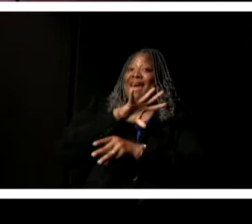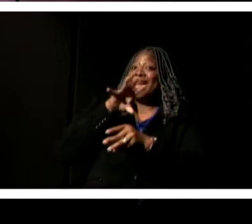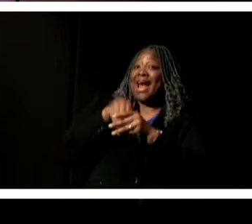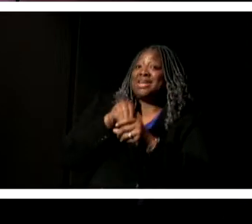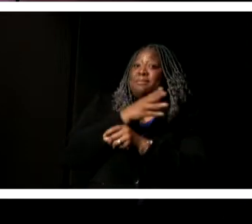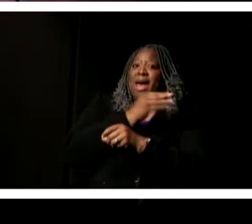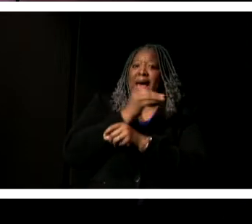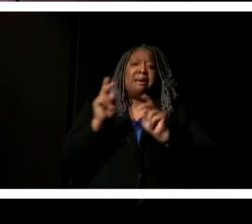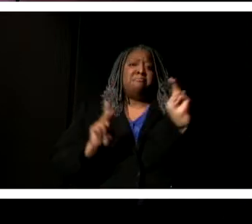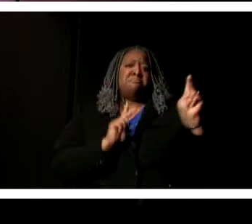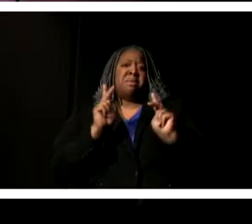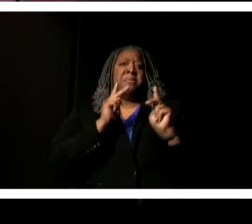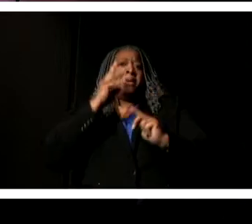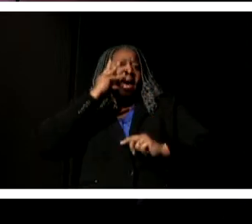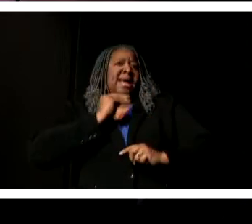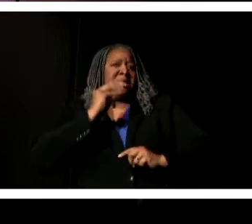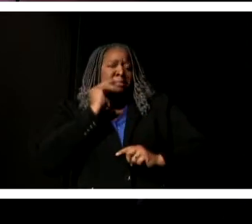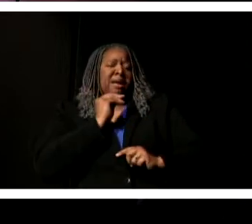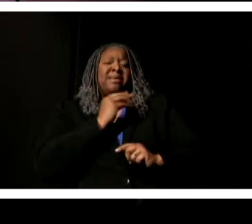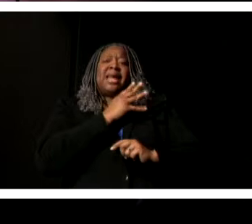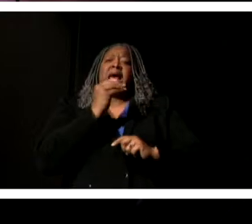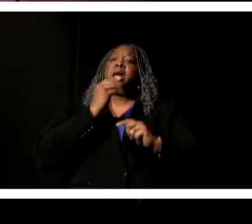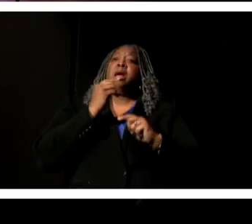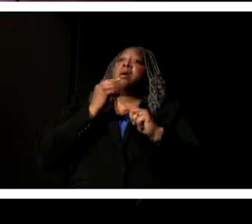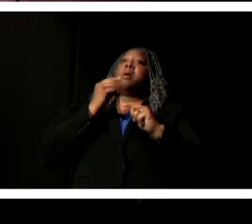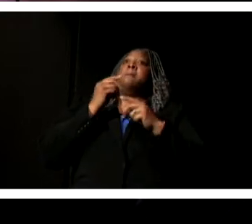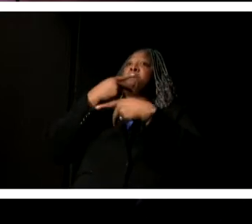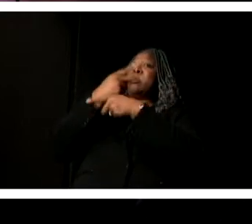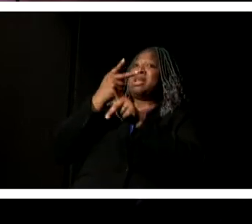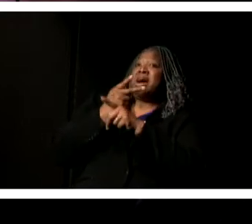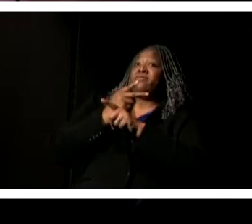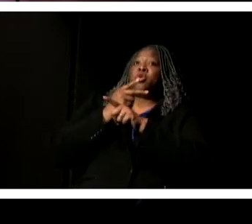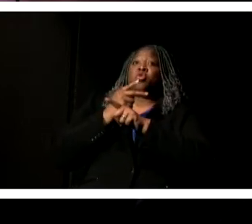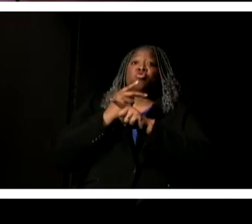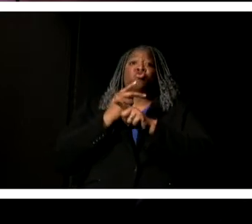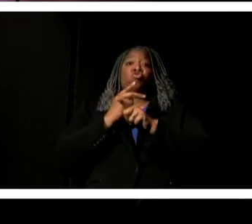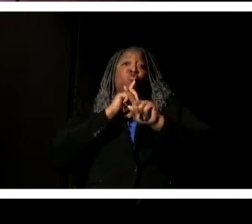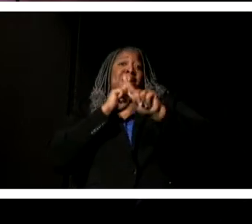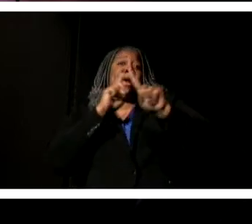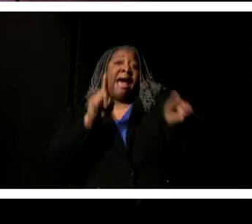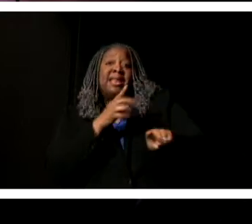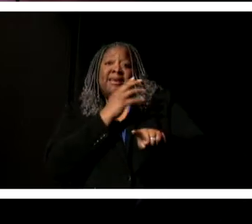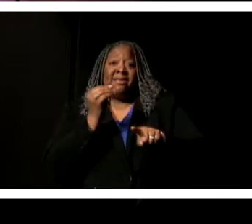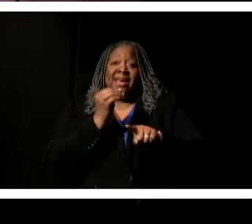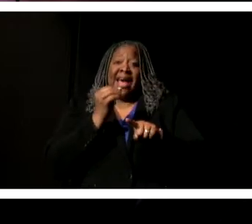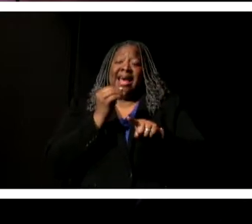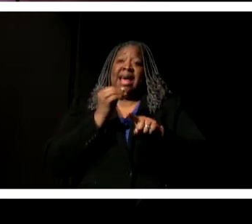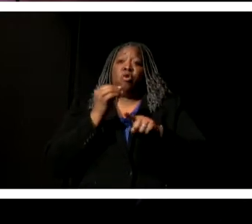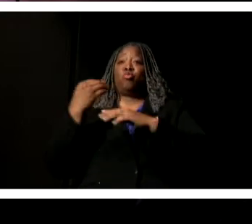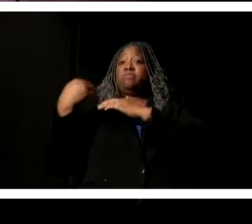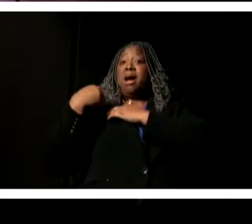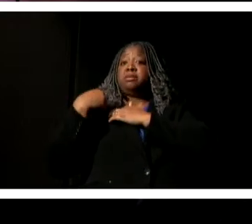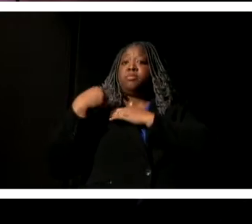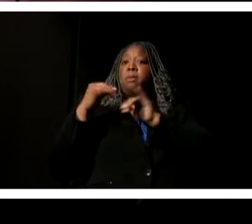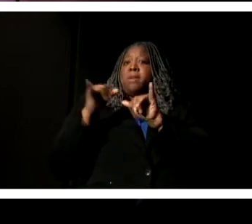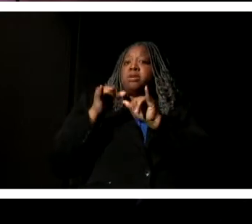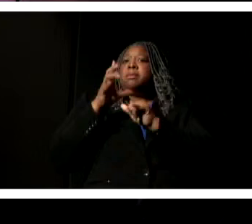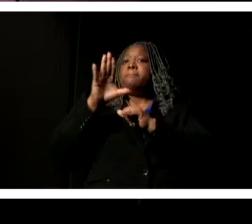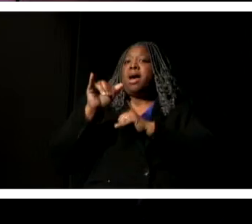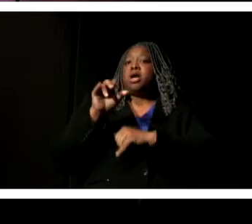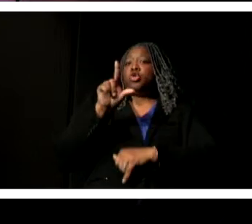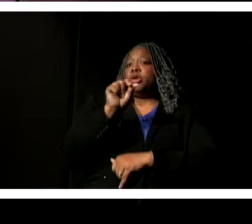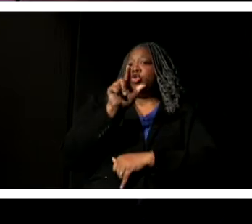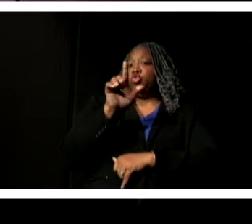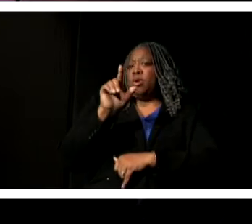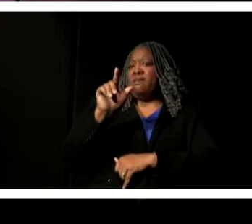and resident experience in a productive and proactive and responsible manner by 2025. This is how we